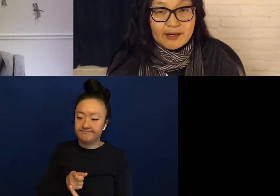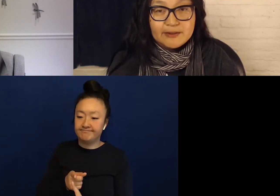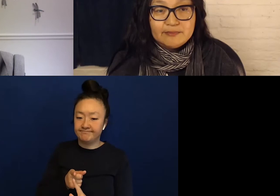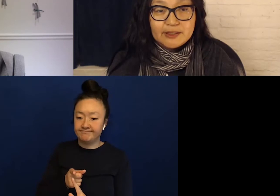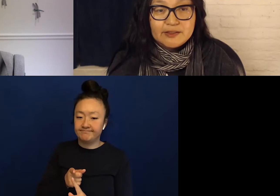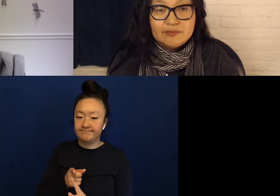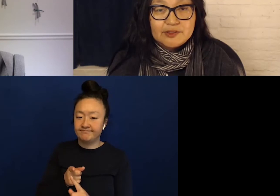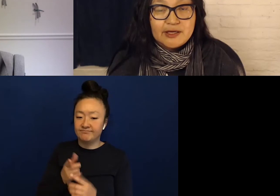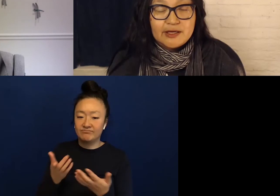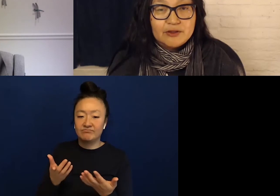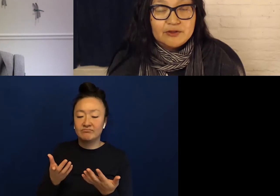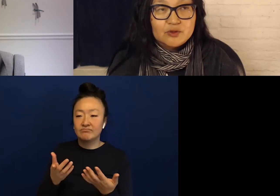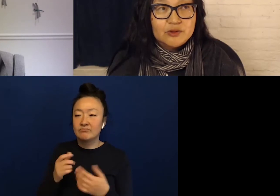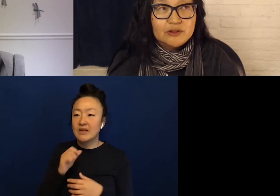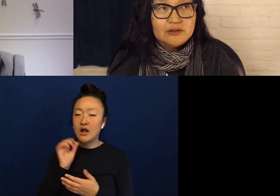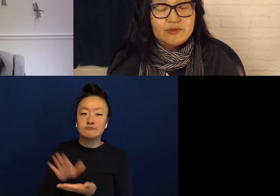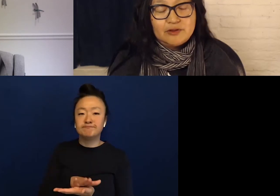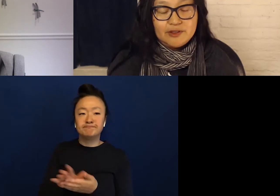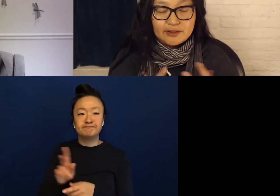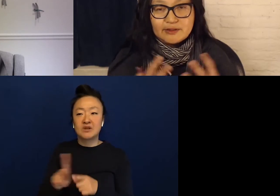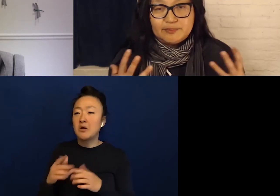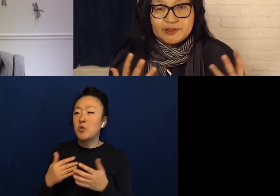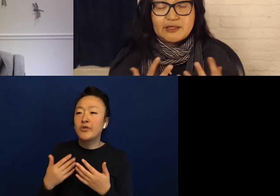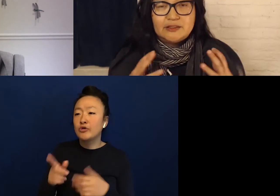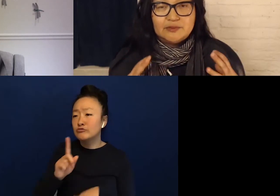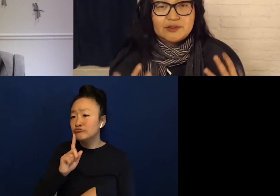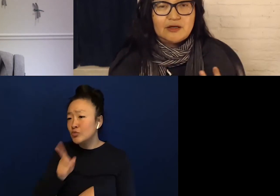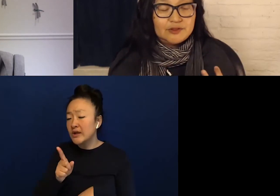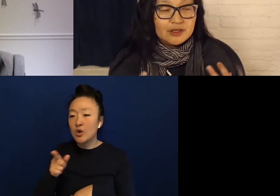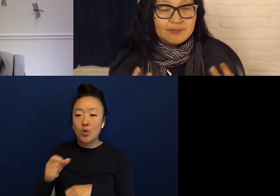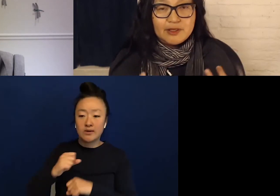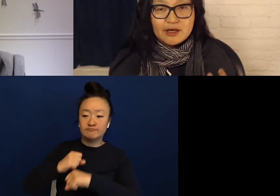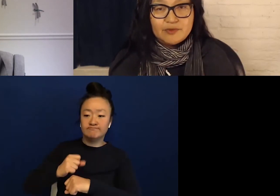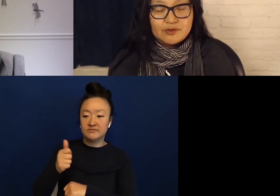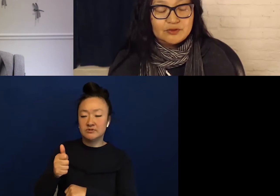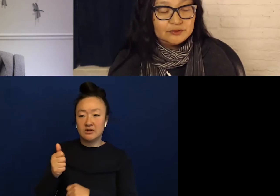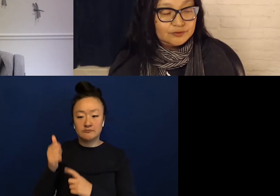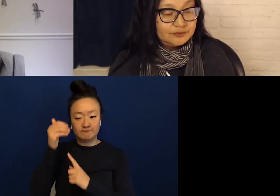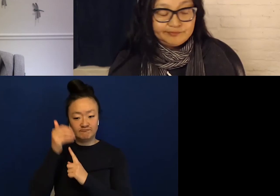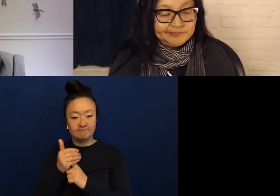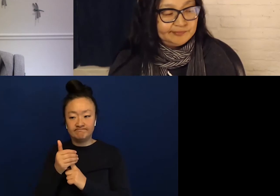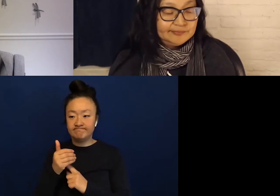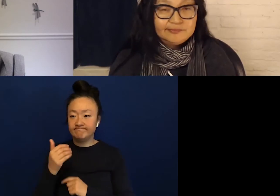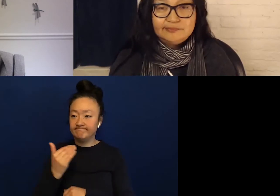unpolished about him. Like he's almost like whether it's real or whether he's like protected himself to not become this sort of, you